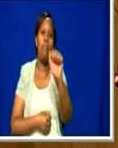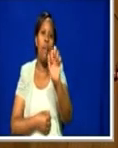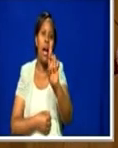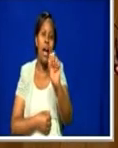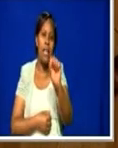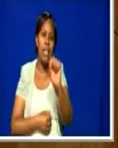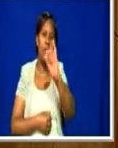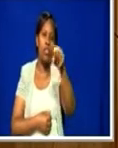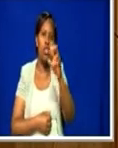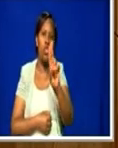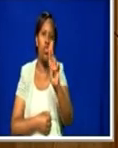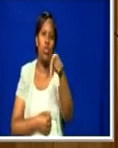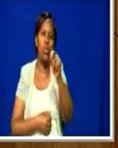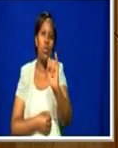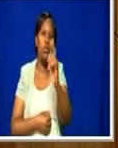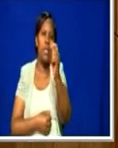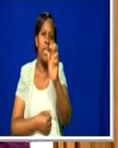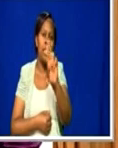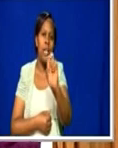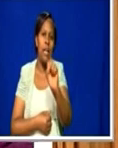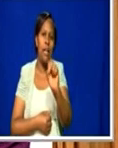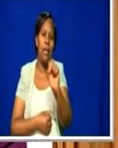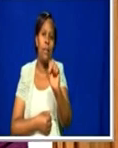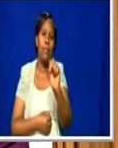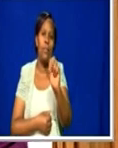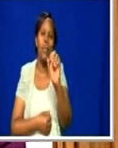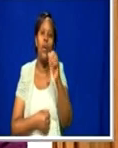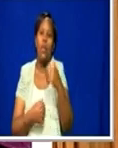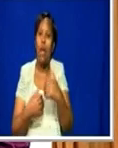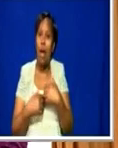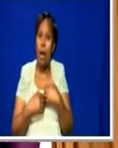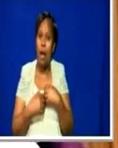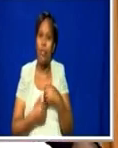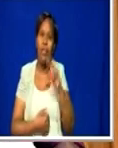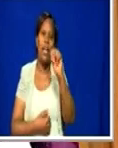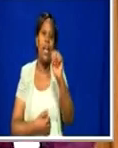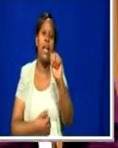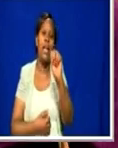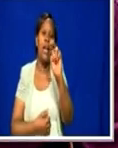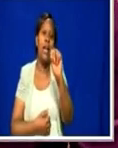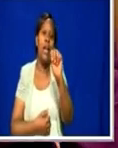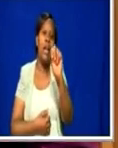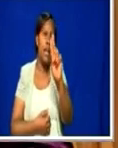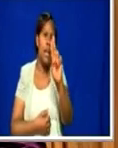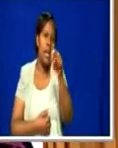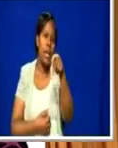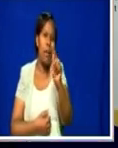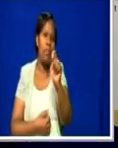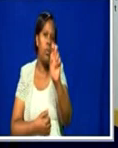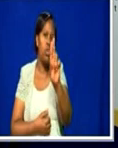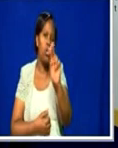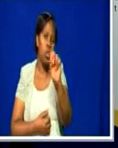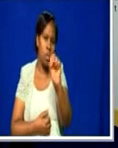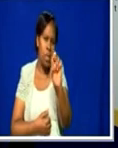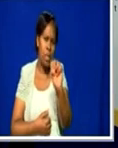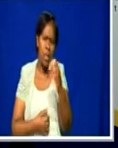we have Jupiter, we have Uranus, then we have Neptune. But we used to have 9 planets. No, anyway.